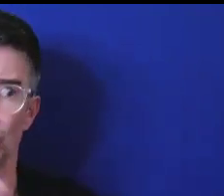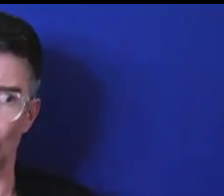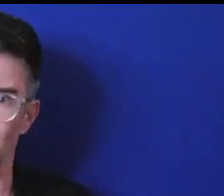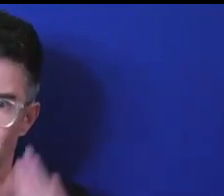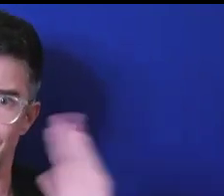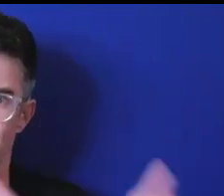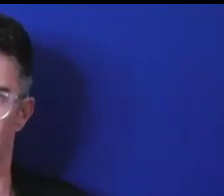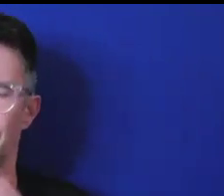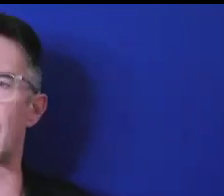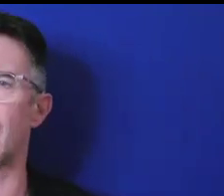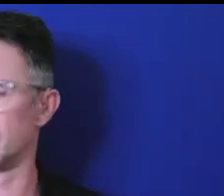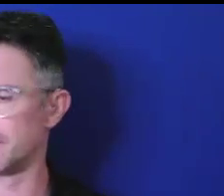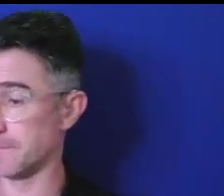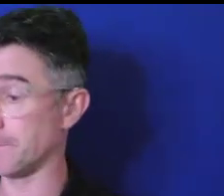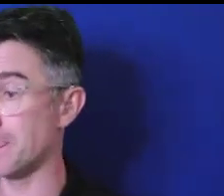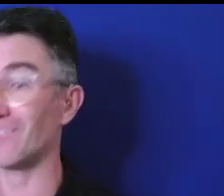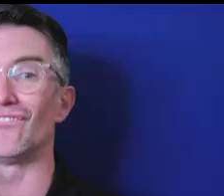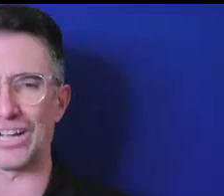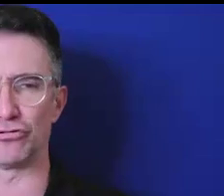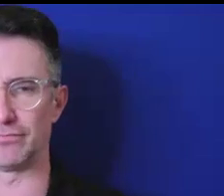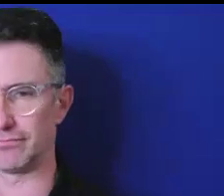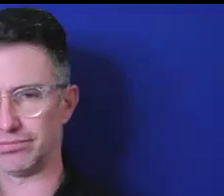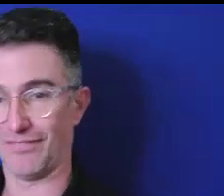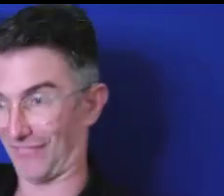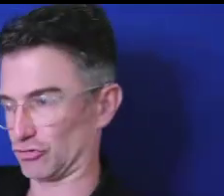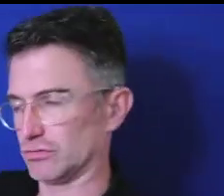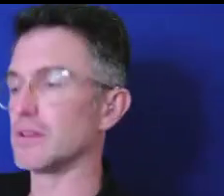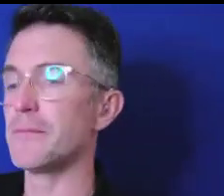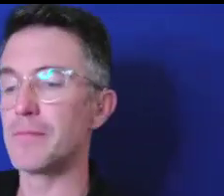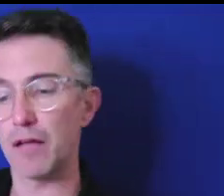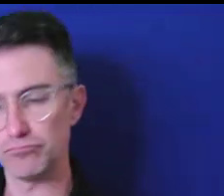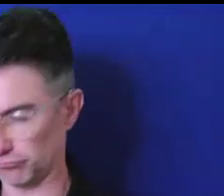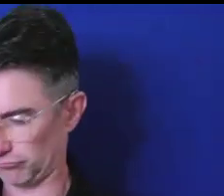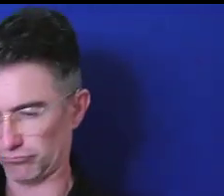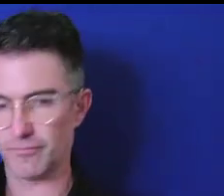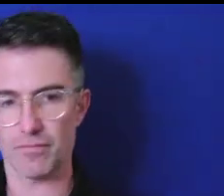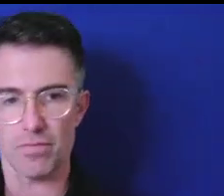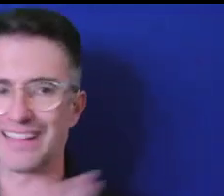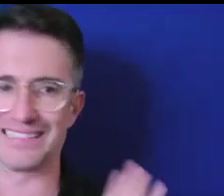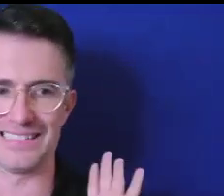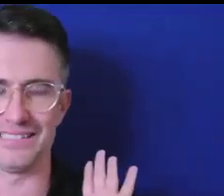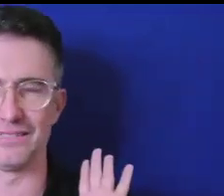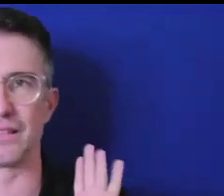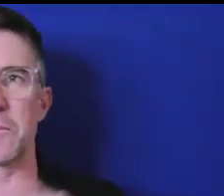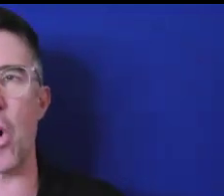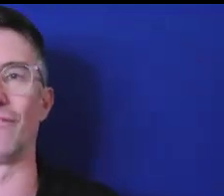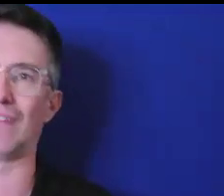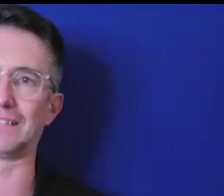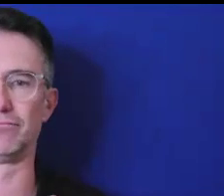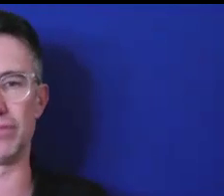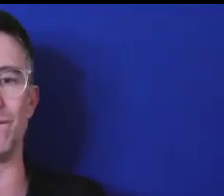Let me see if we have other question. Maybe I could address those. And maybe we can come back